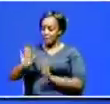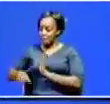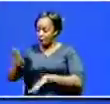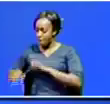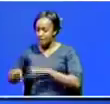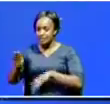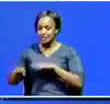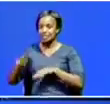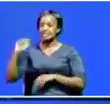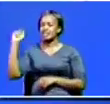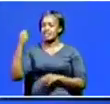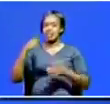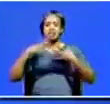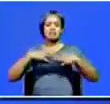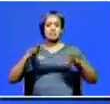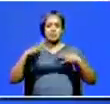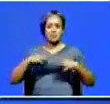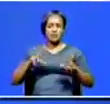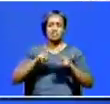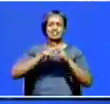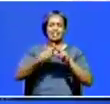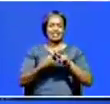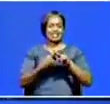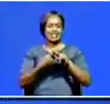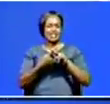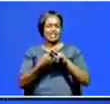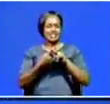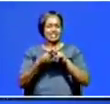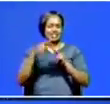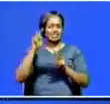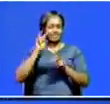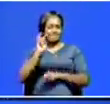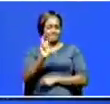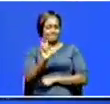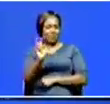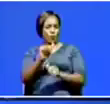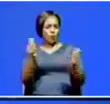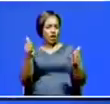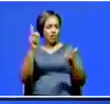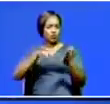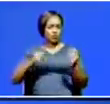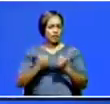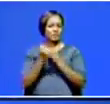people began paying keen attention at what might have been going on at the main dais.